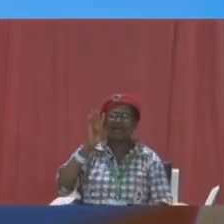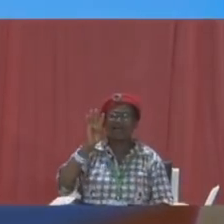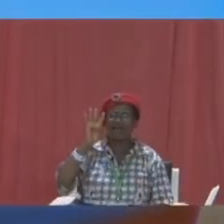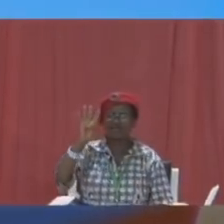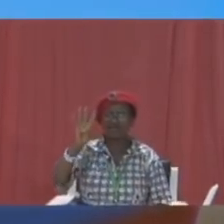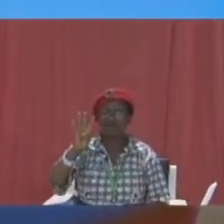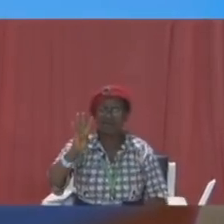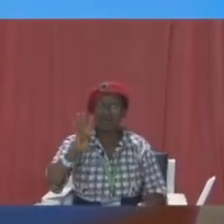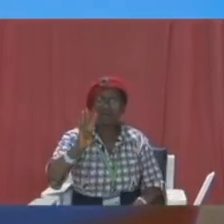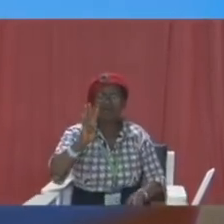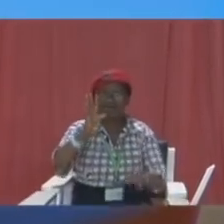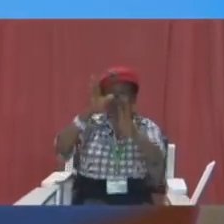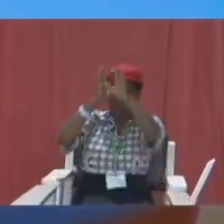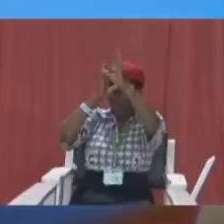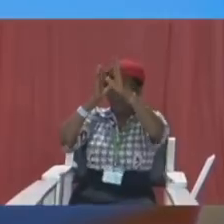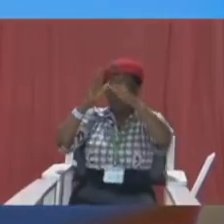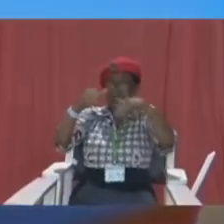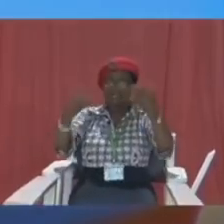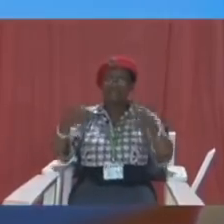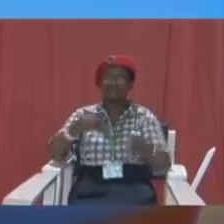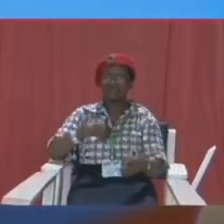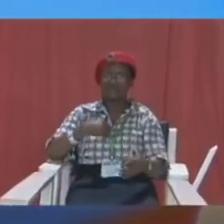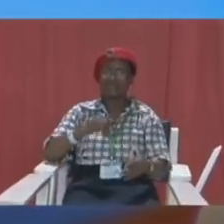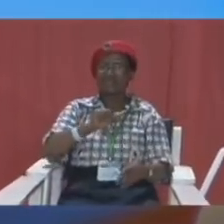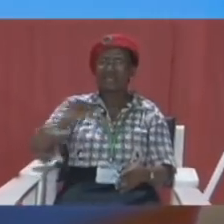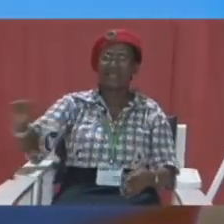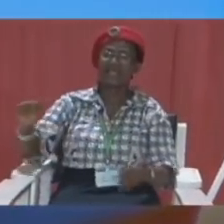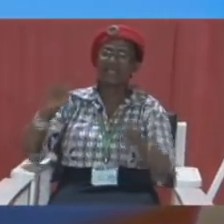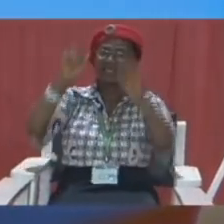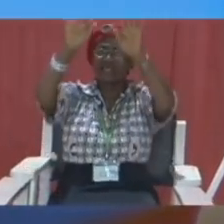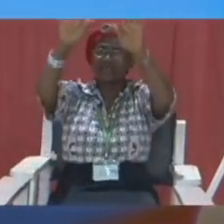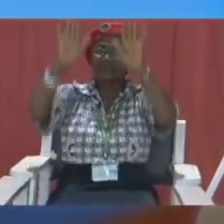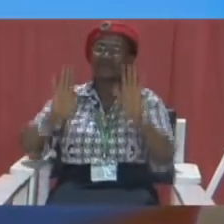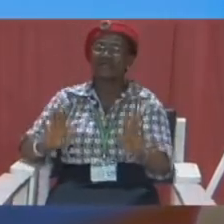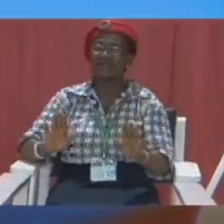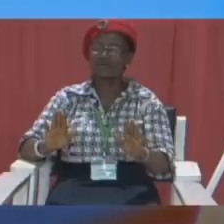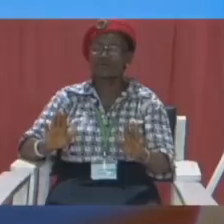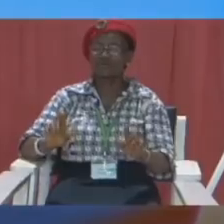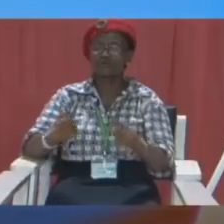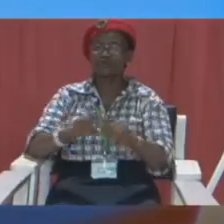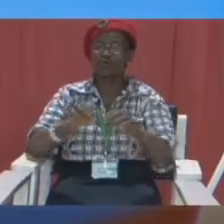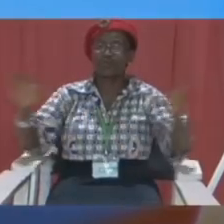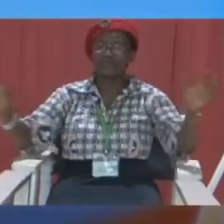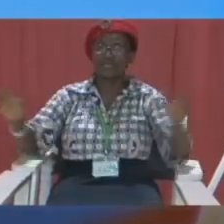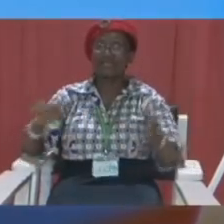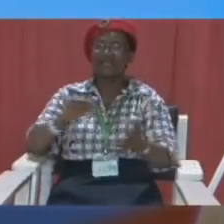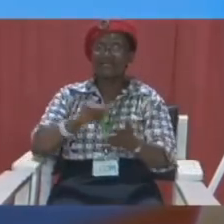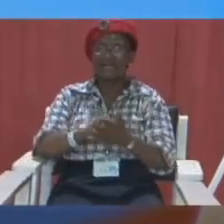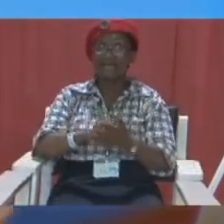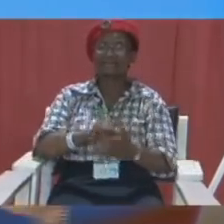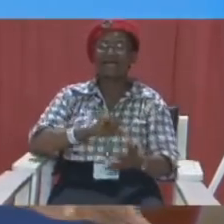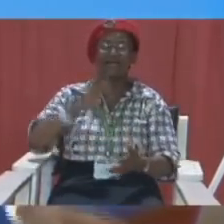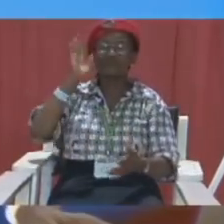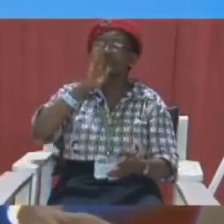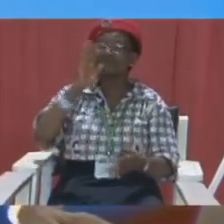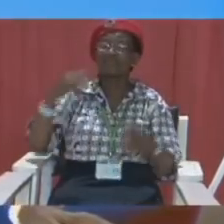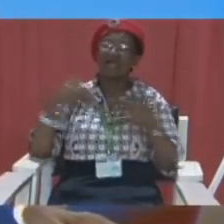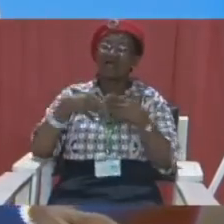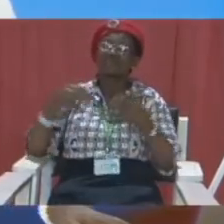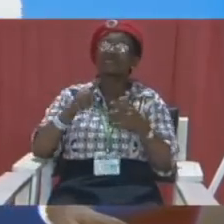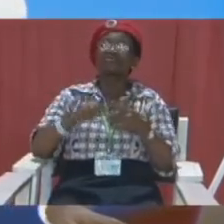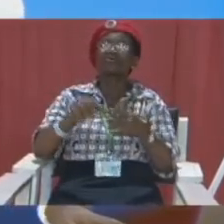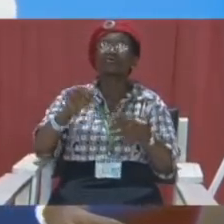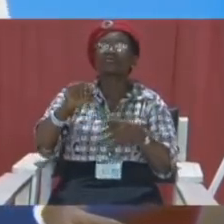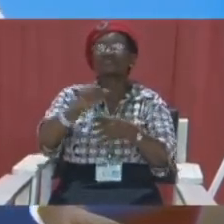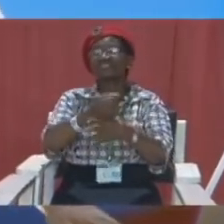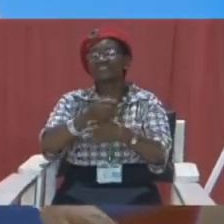a miracle so big I'll be afraid to share the testimony. Baba fun mi ni ise iyanu to be to bi